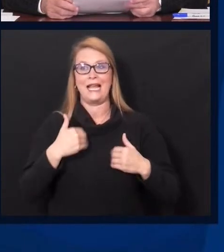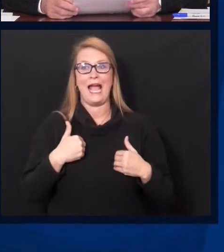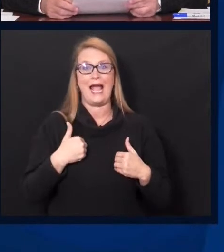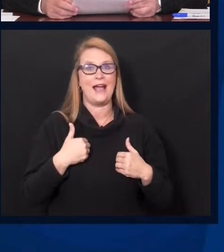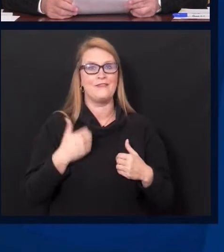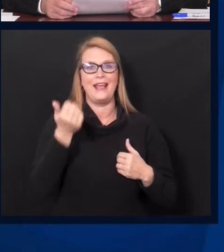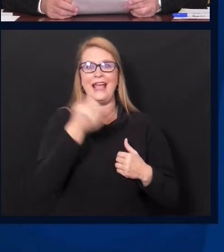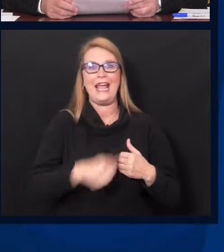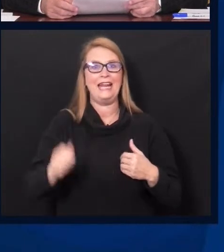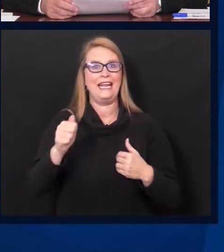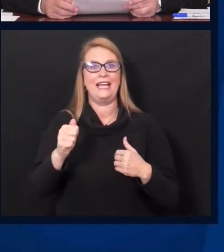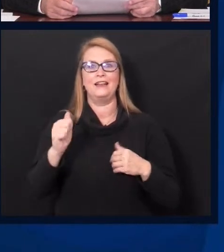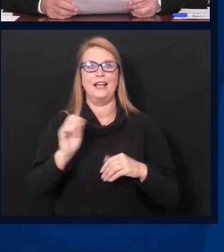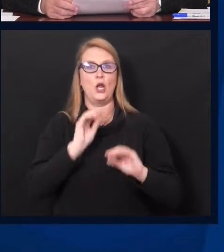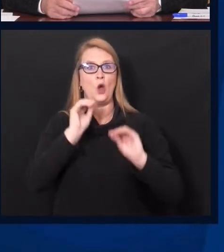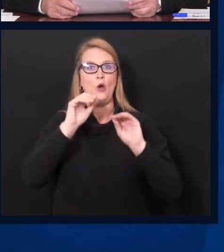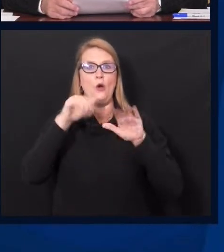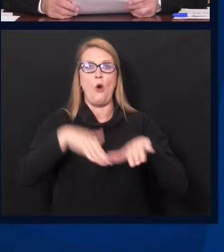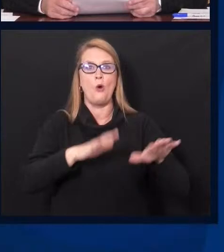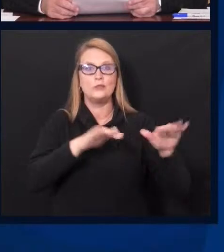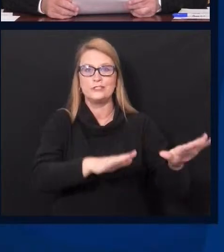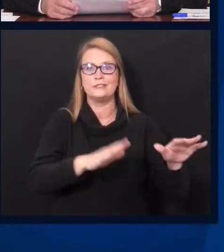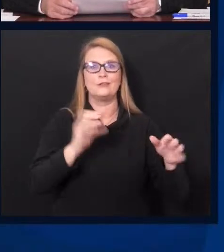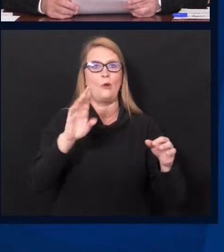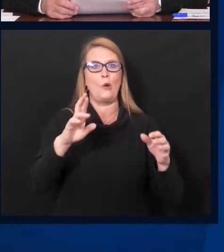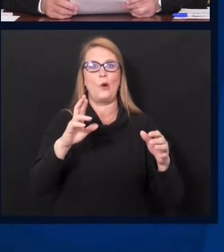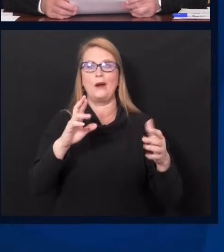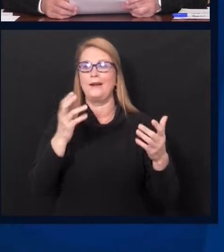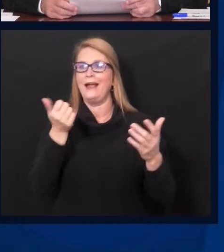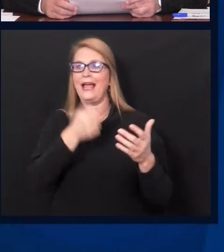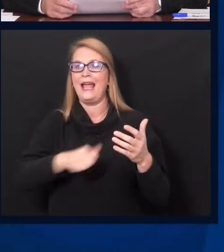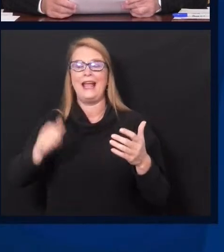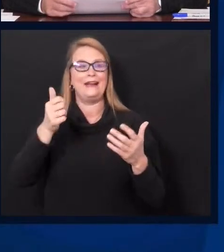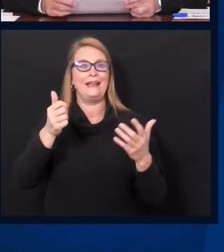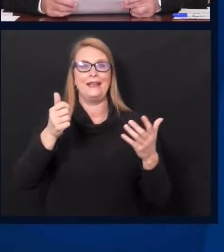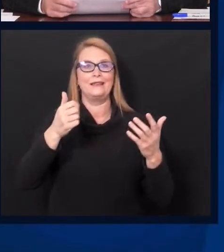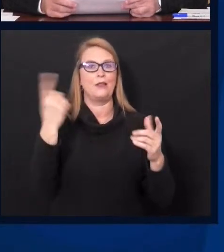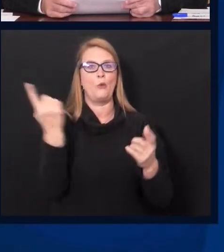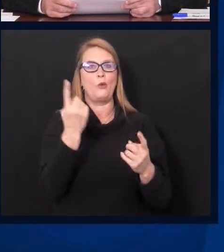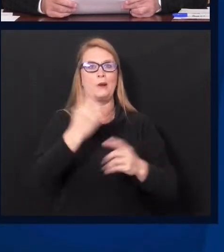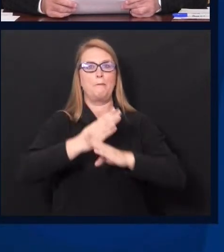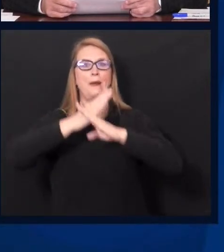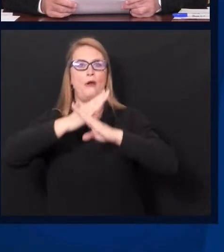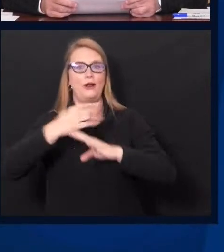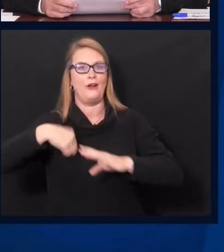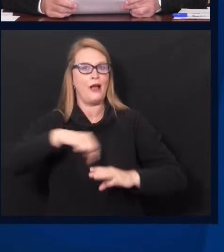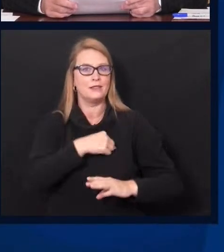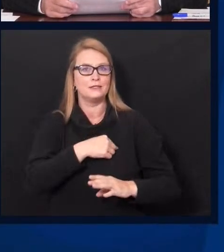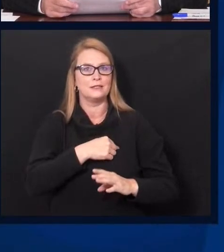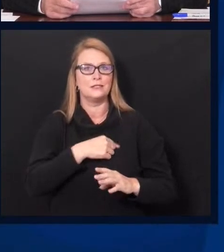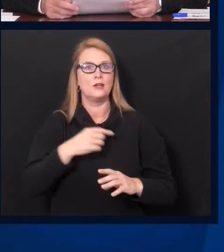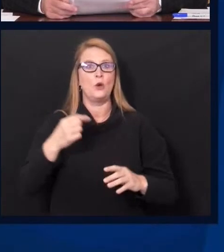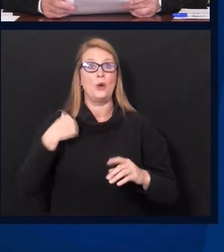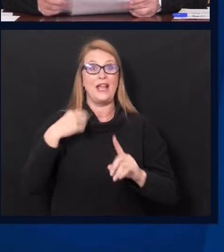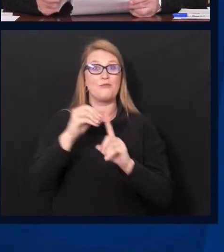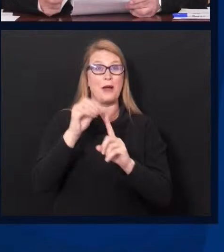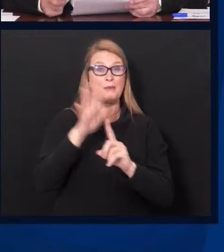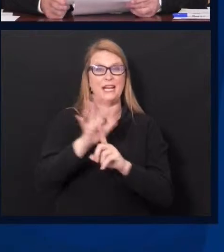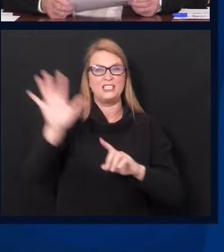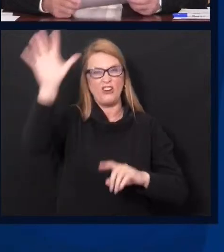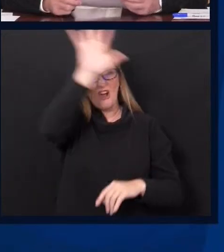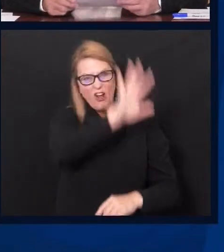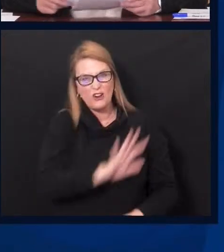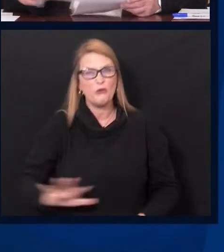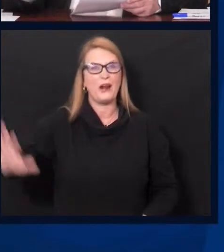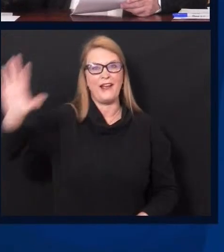by an ocean. It's absolutely surrounded by population on all sides. And absolutely we need to